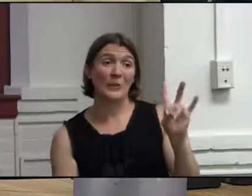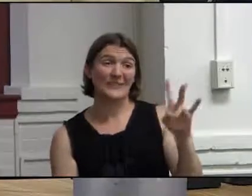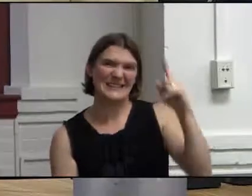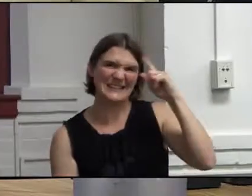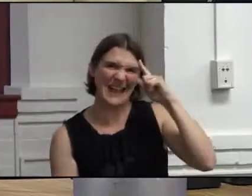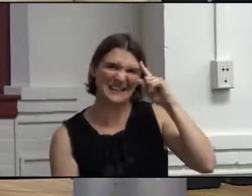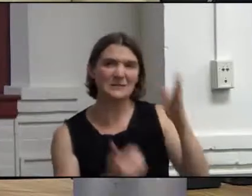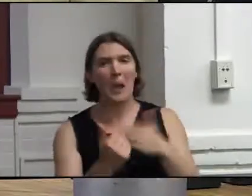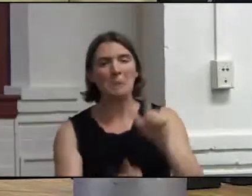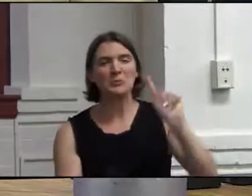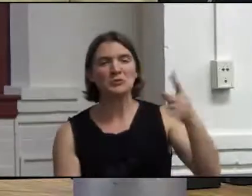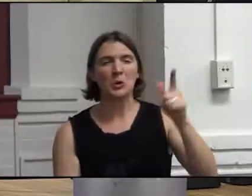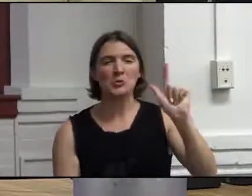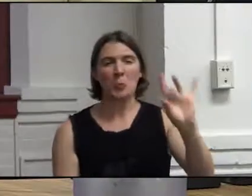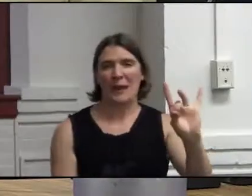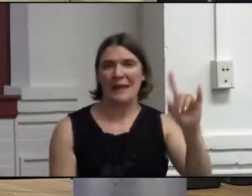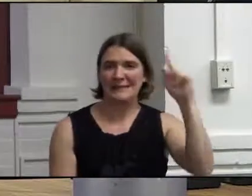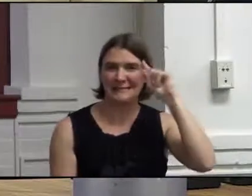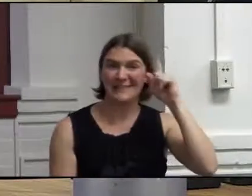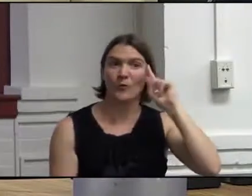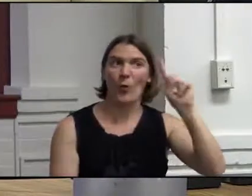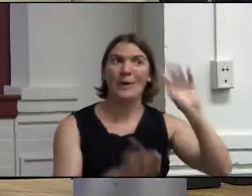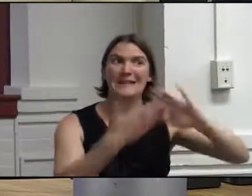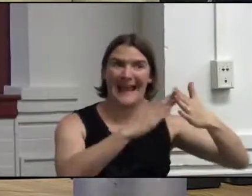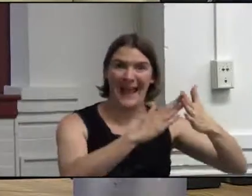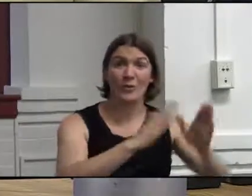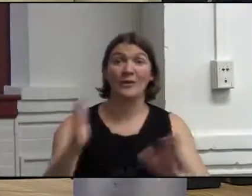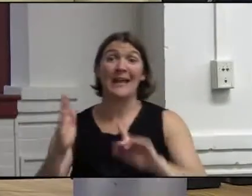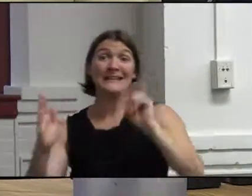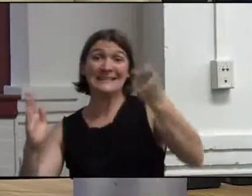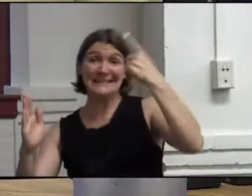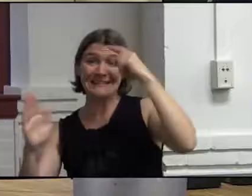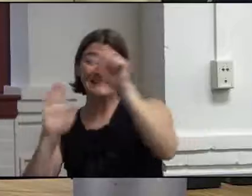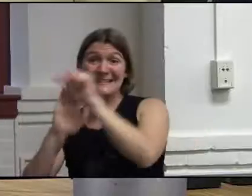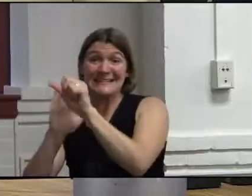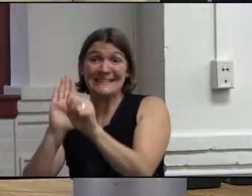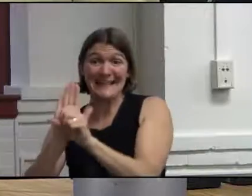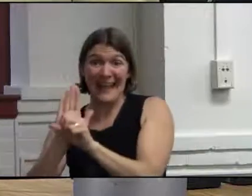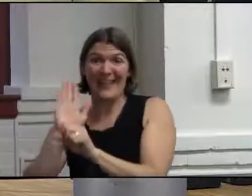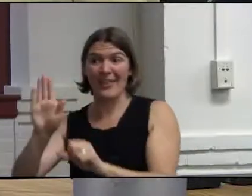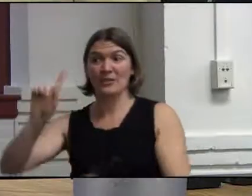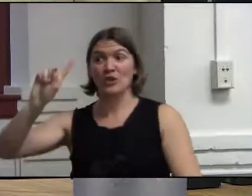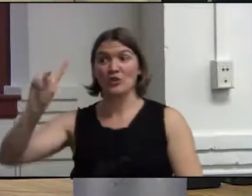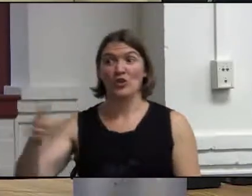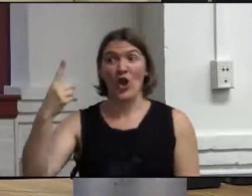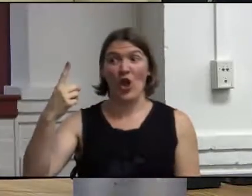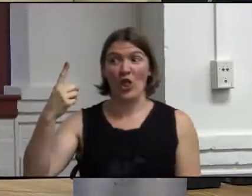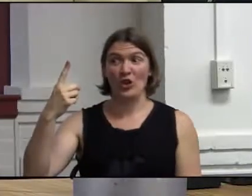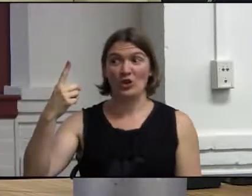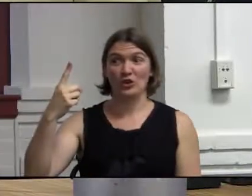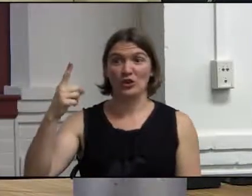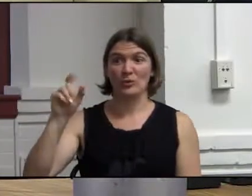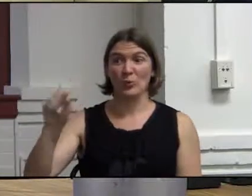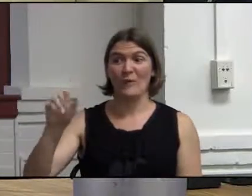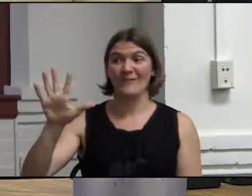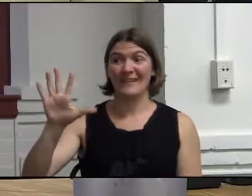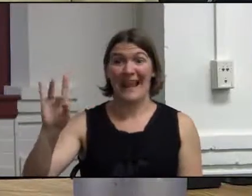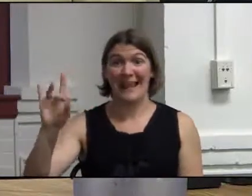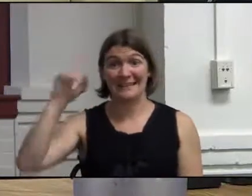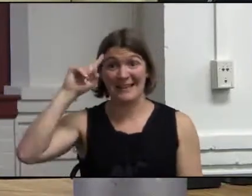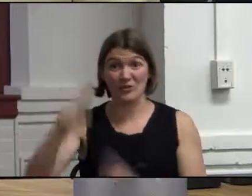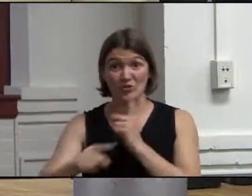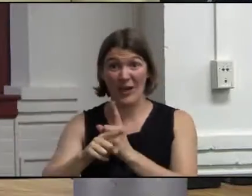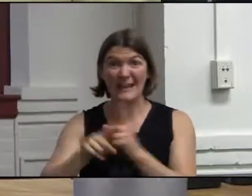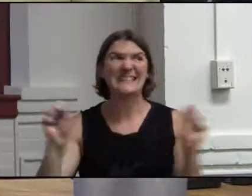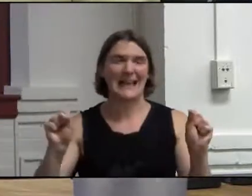$1.27, almost $1.28. And the state rate that they're telling us is $1, basically $1.58.